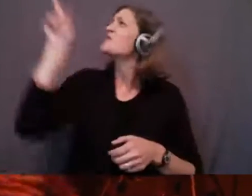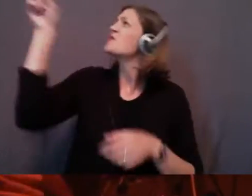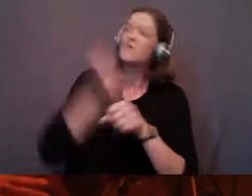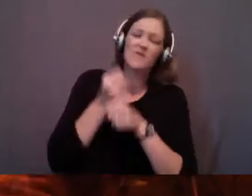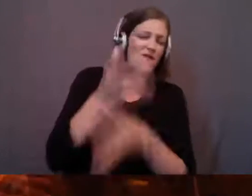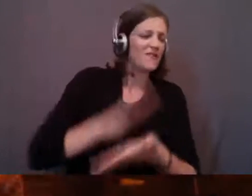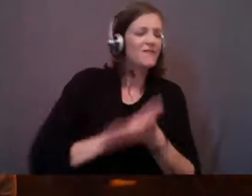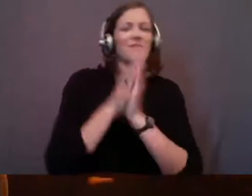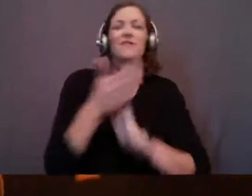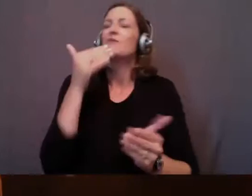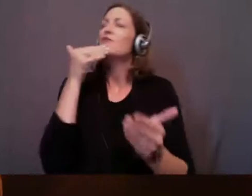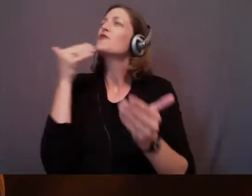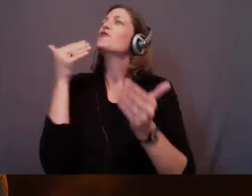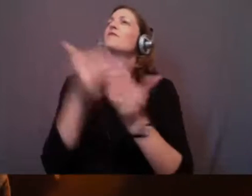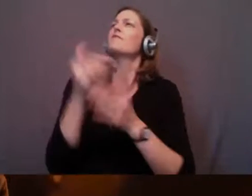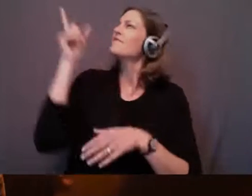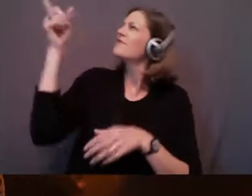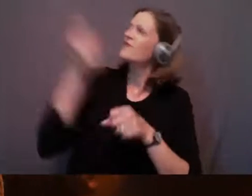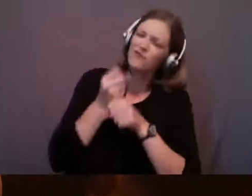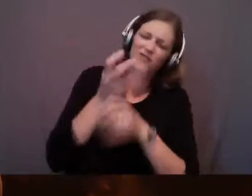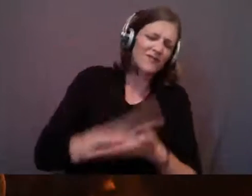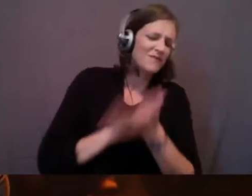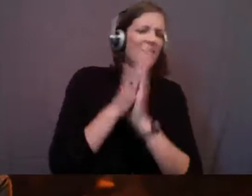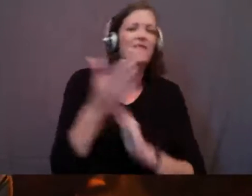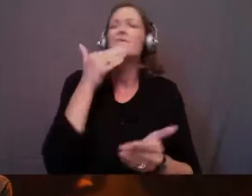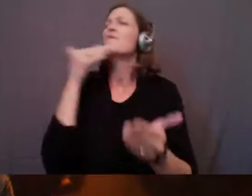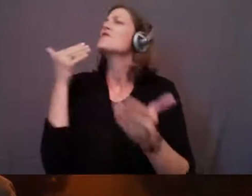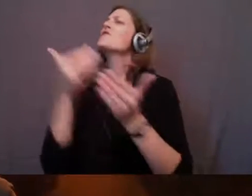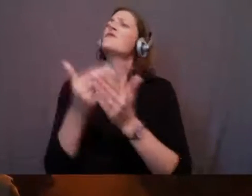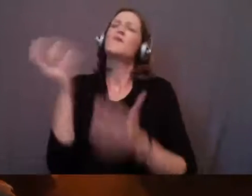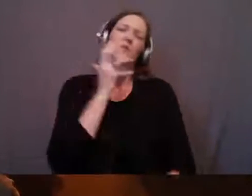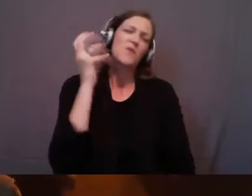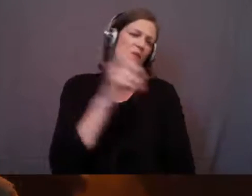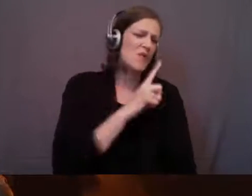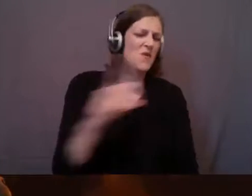good. Yes, you turn it for good, Lord. Your heart.